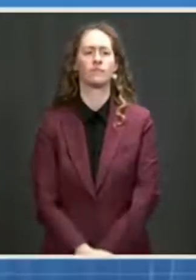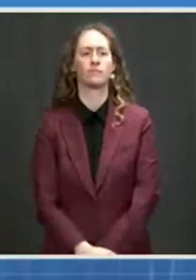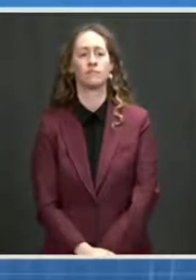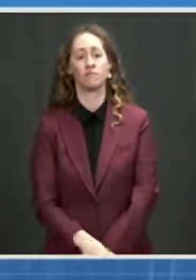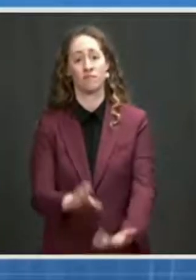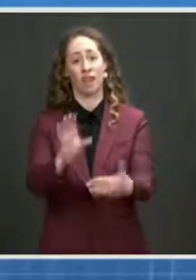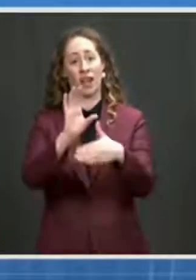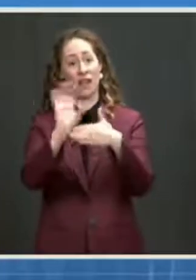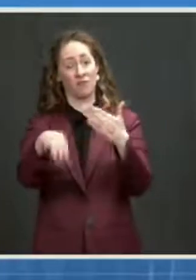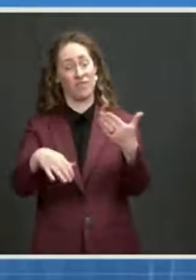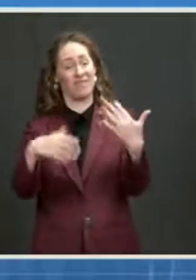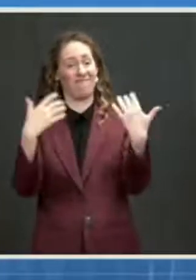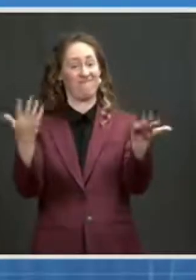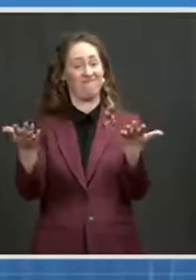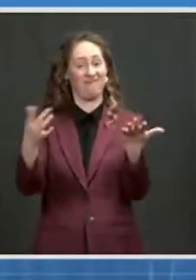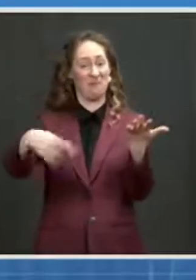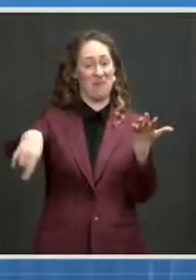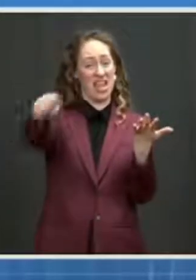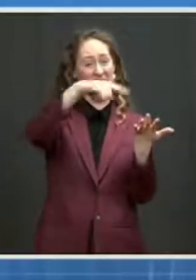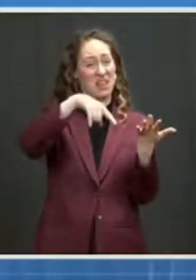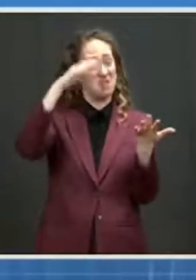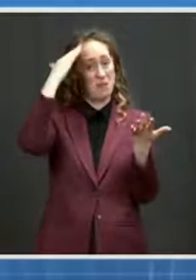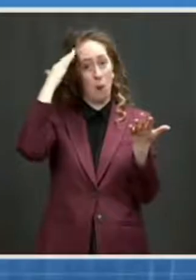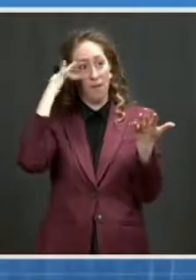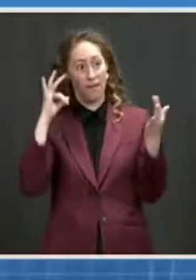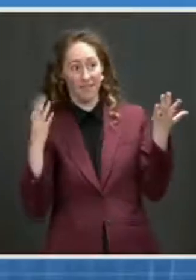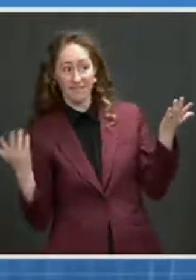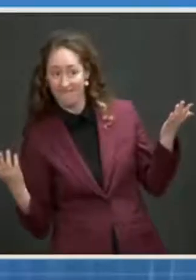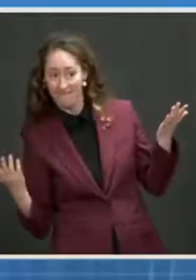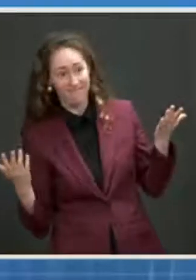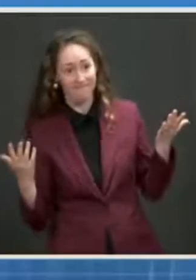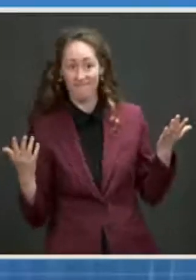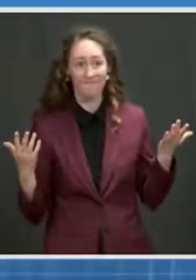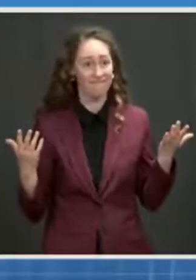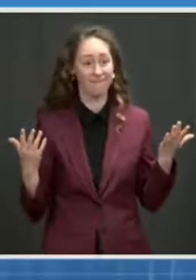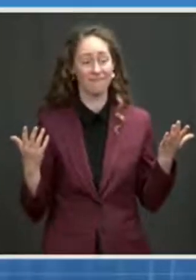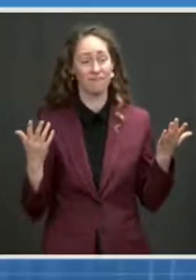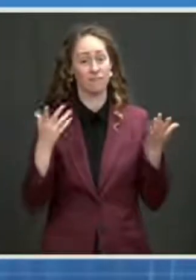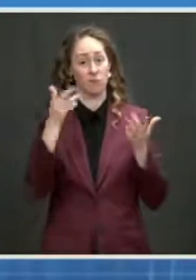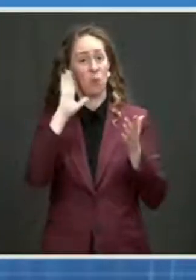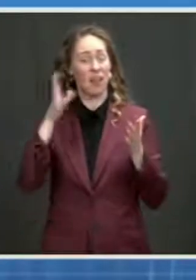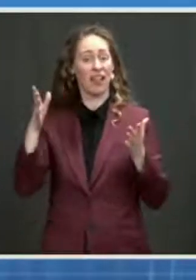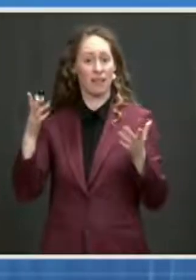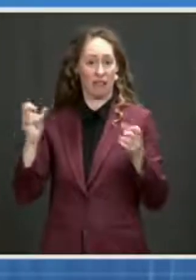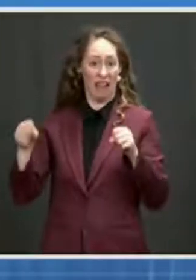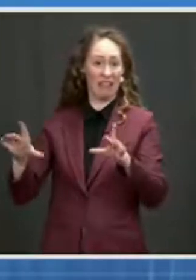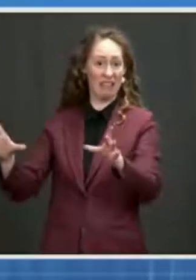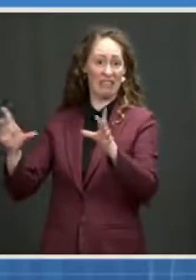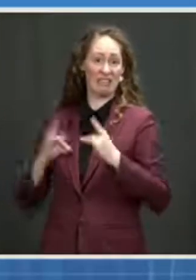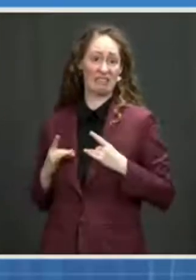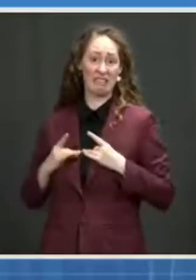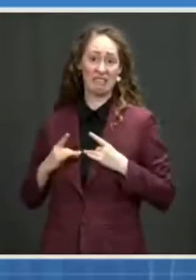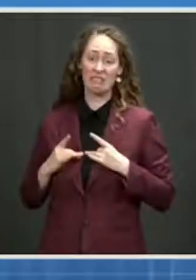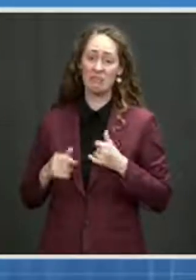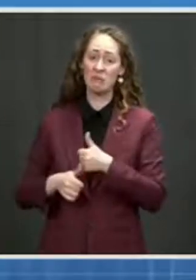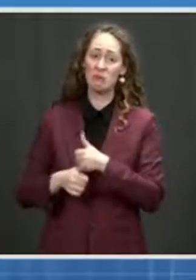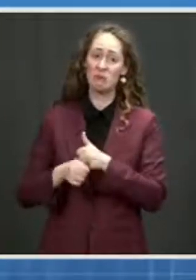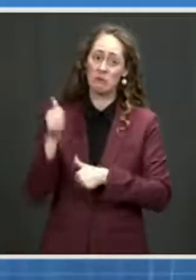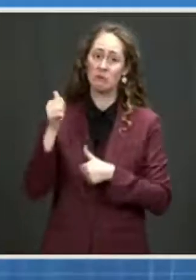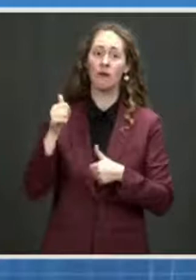a fact. If you don't get vaccinated, you are at risk. If you get vaccinated, you